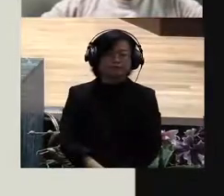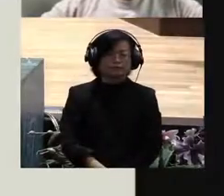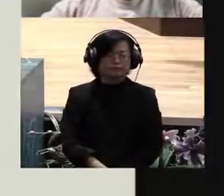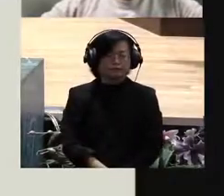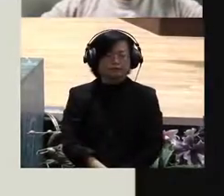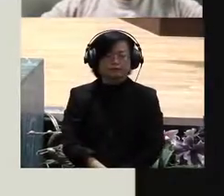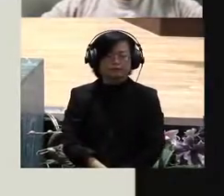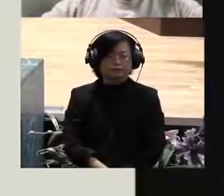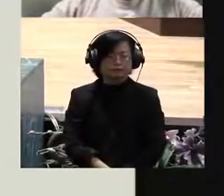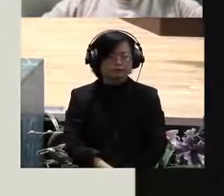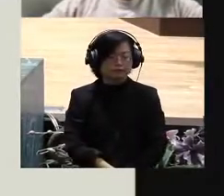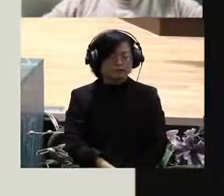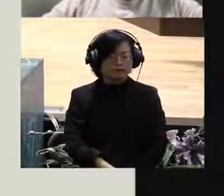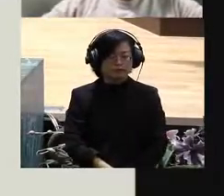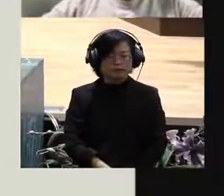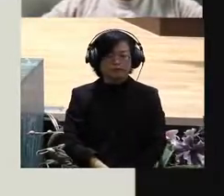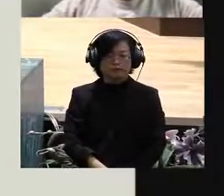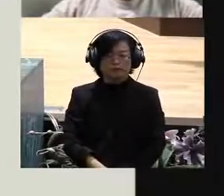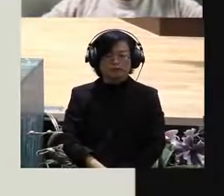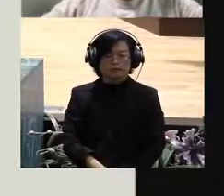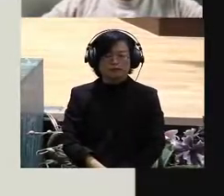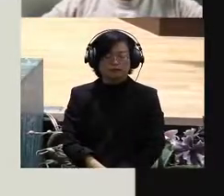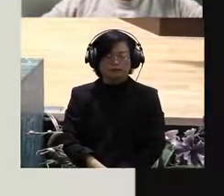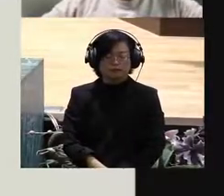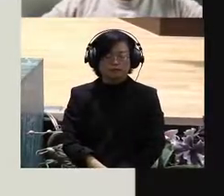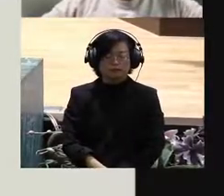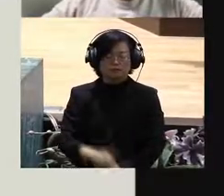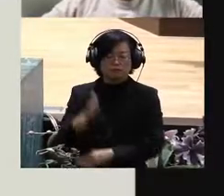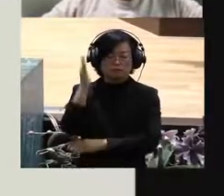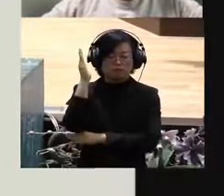for different departments at federal and provincial levels.